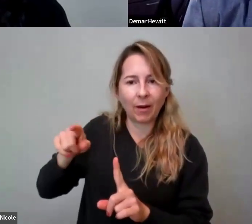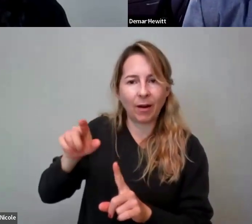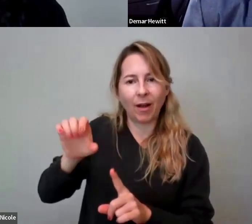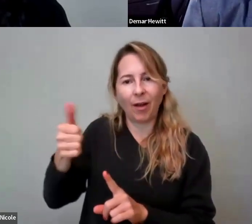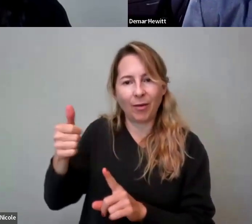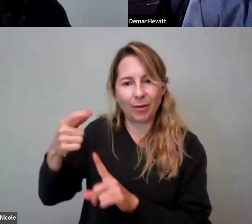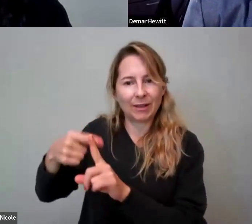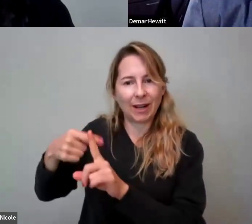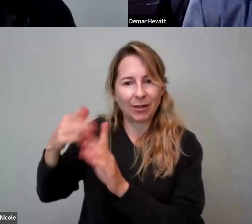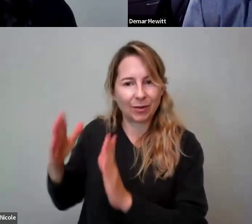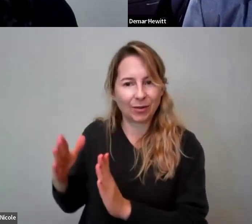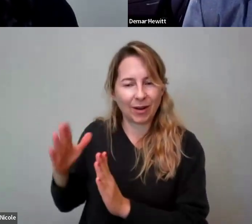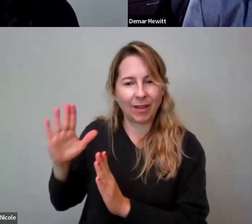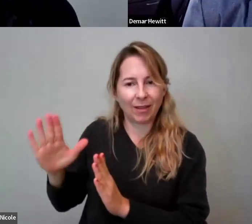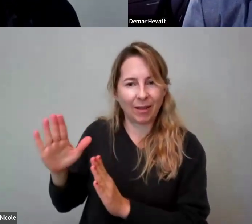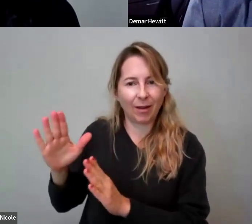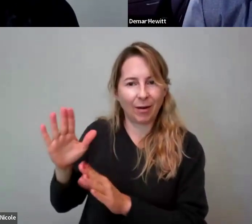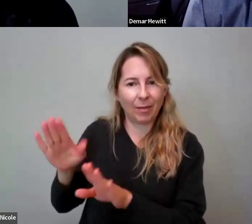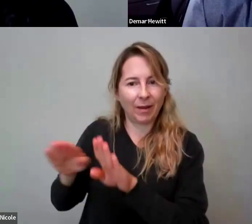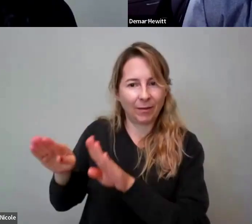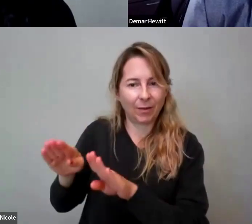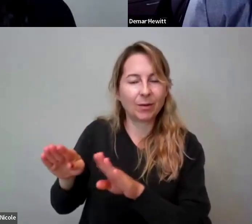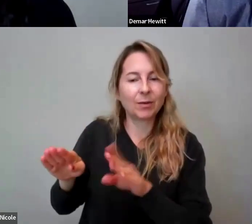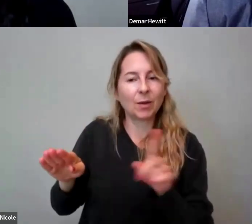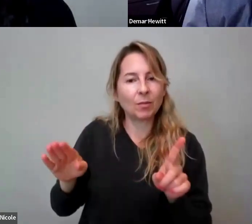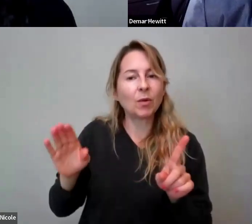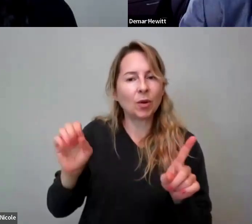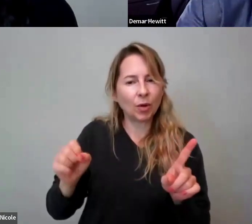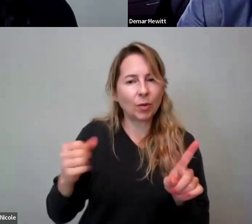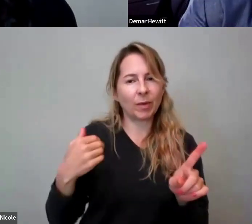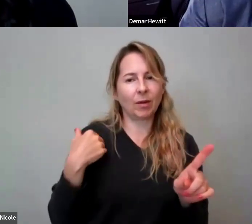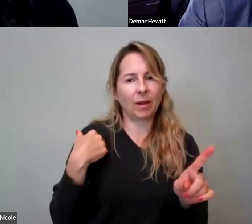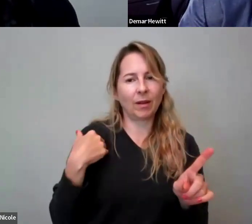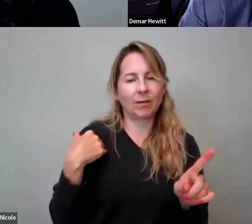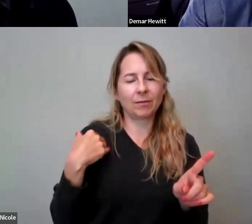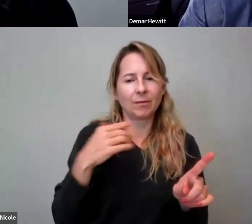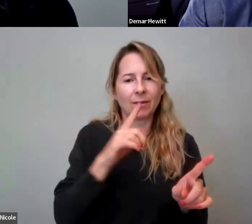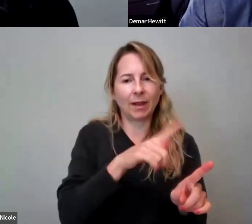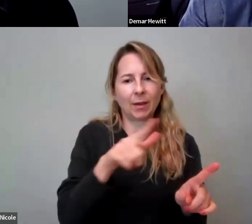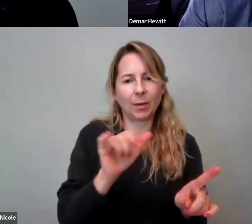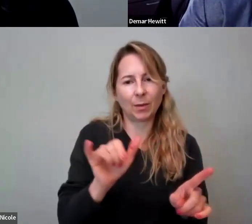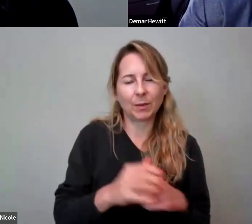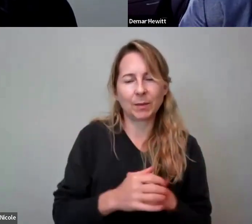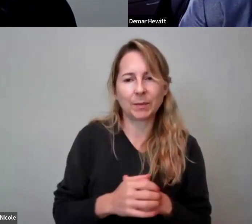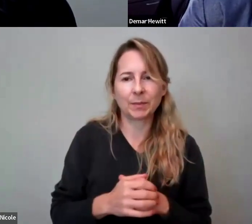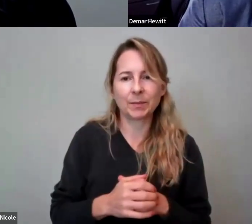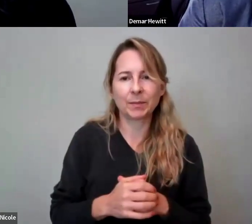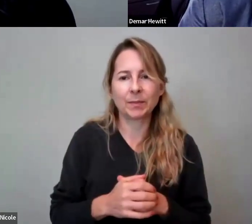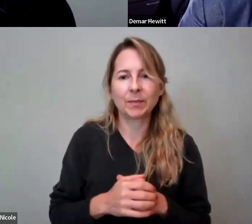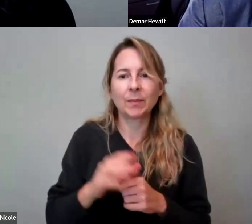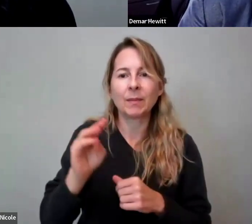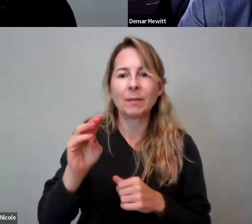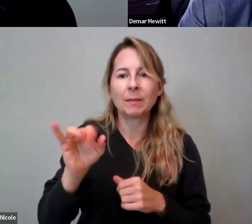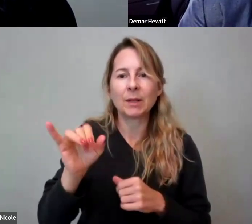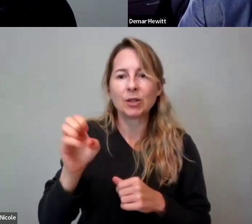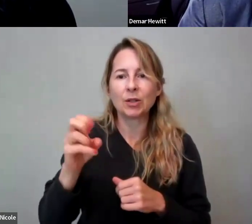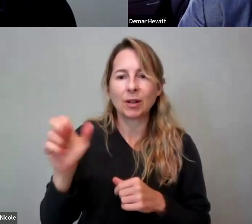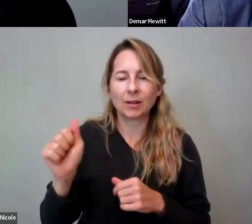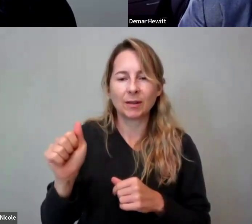liable in those circumstances. Okay. Thank you, Demar. Another question